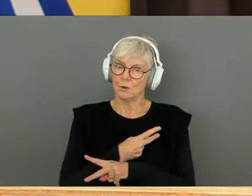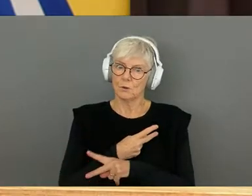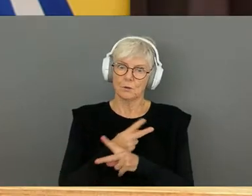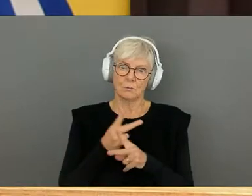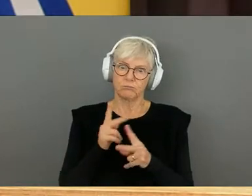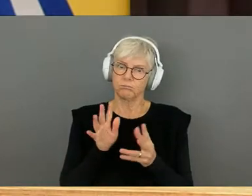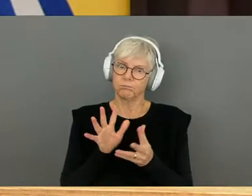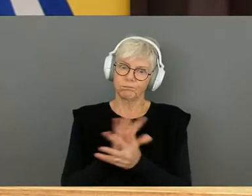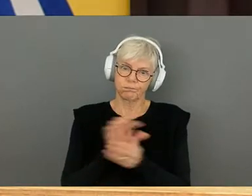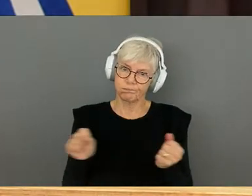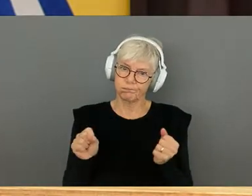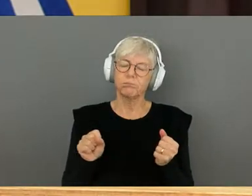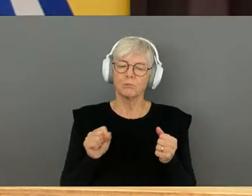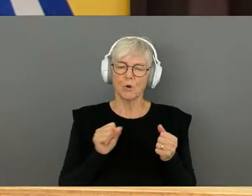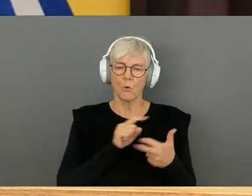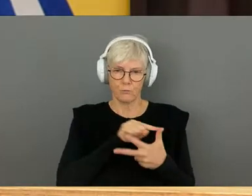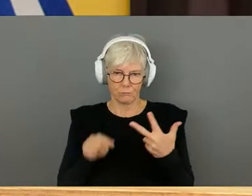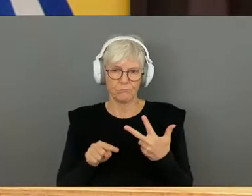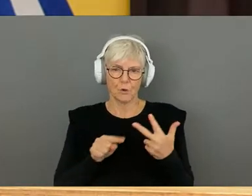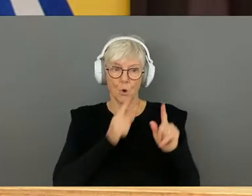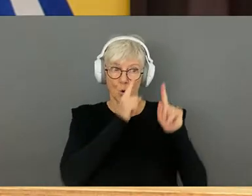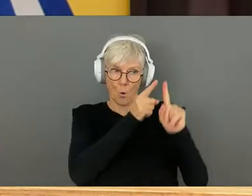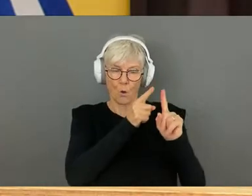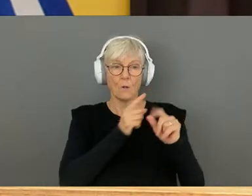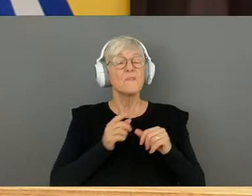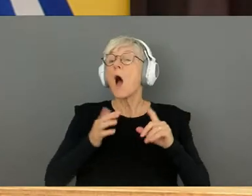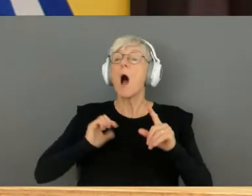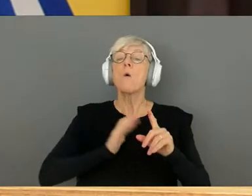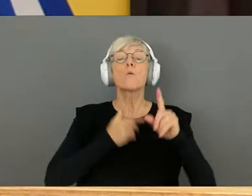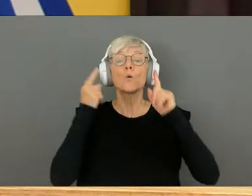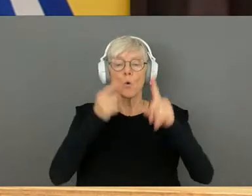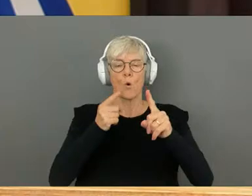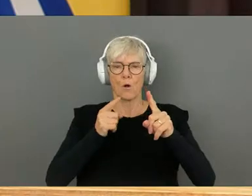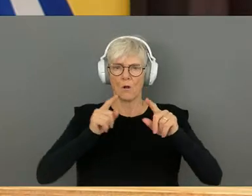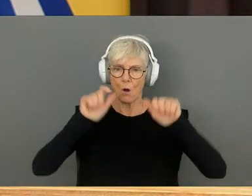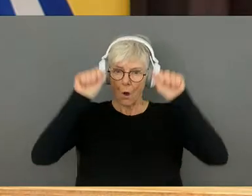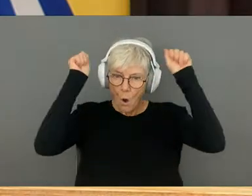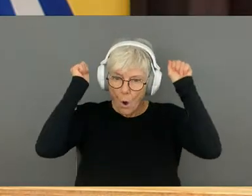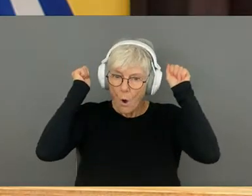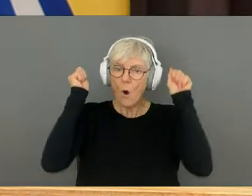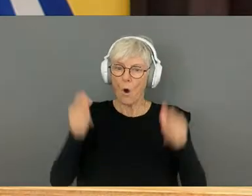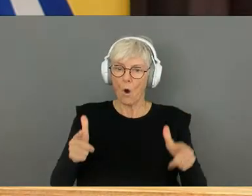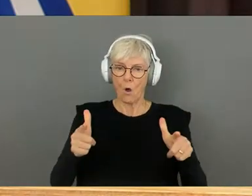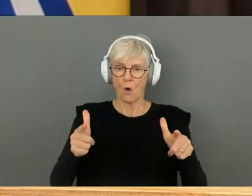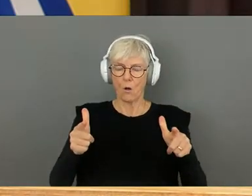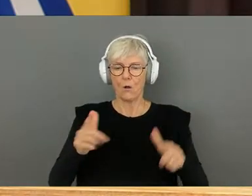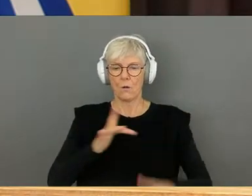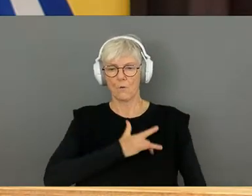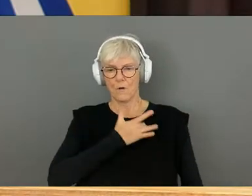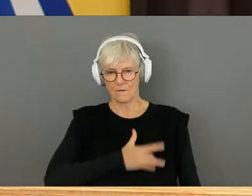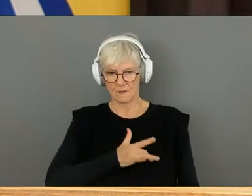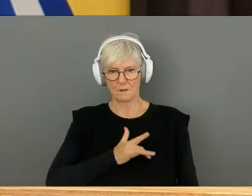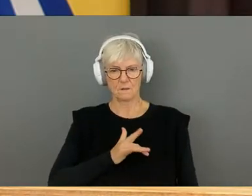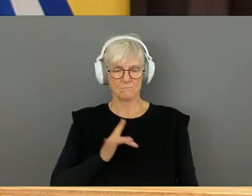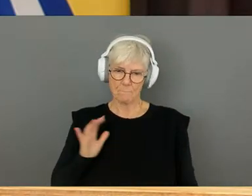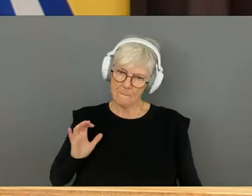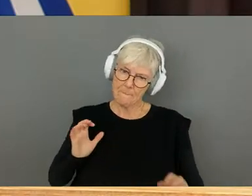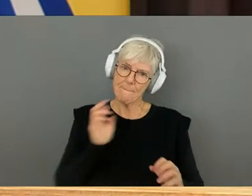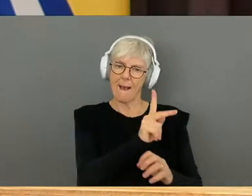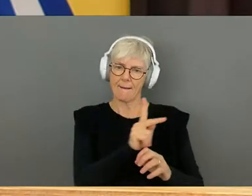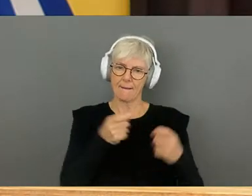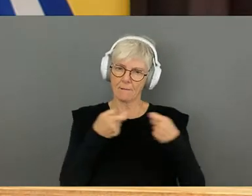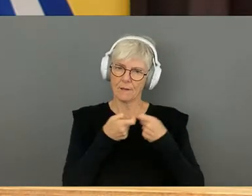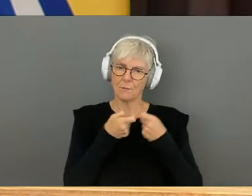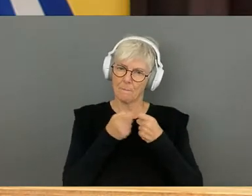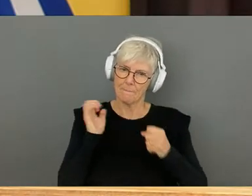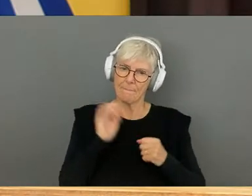that our goal is still to have all customers restored before Christmas. So our teams and crews